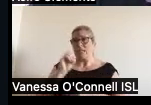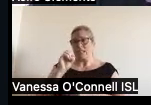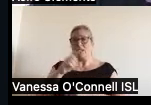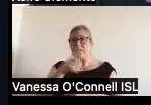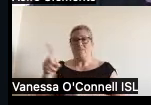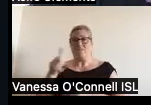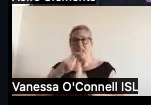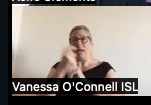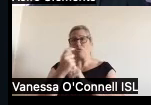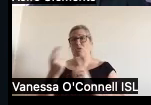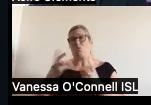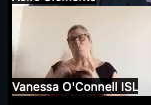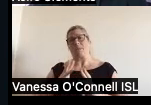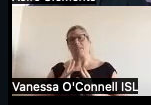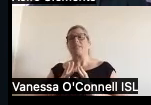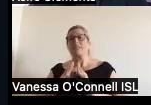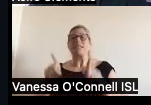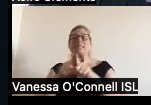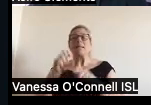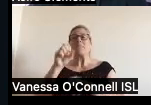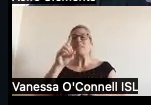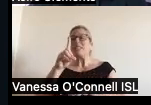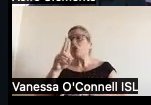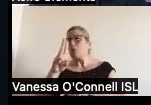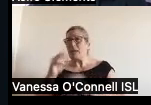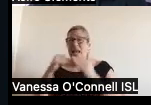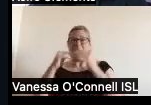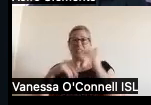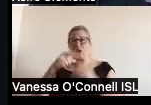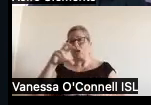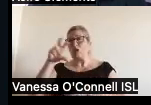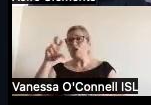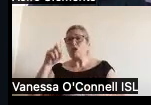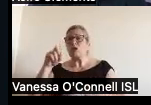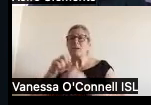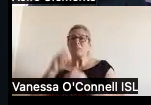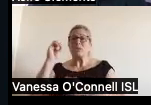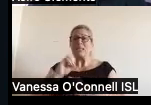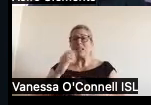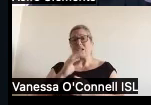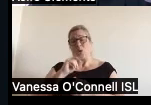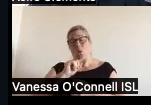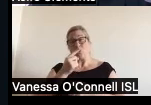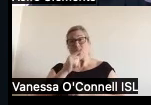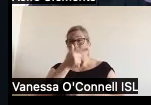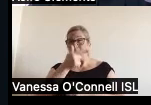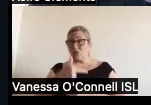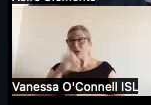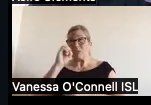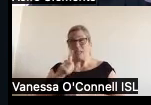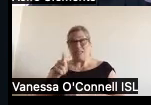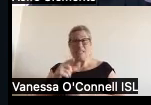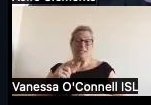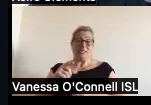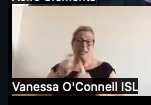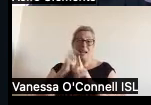women. And similarly for the DUP, less than 30% of their MLAs are women, and only 23% of their councillors are women. So this is a huge issue within